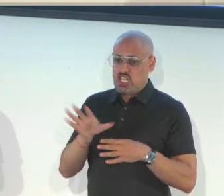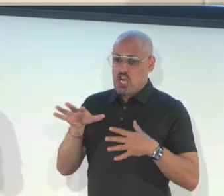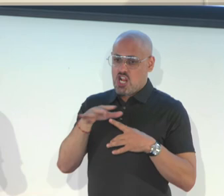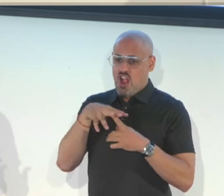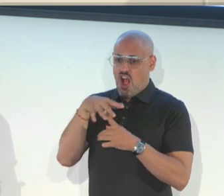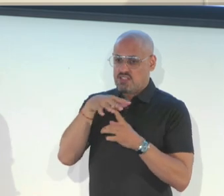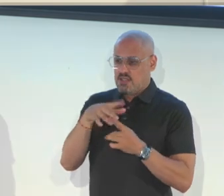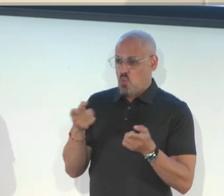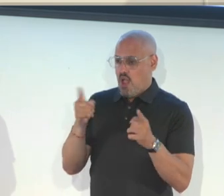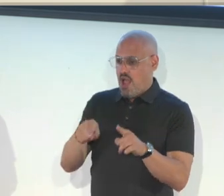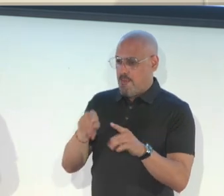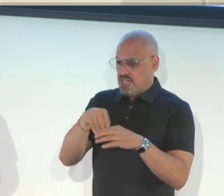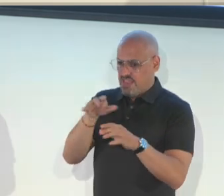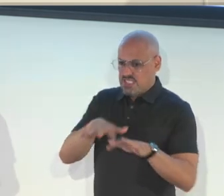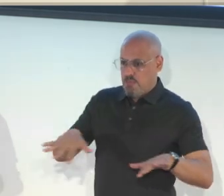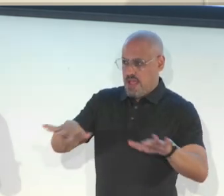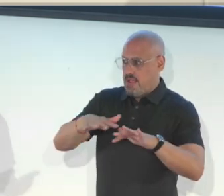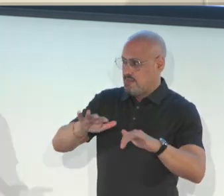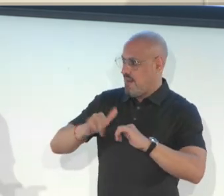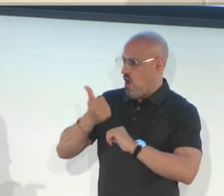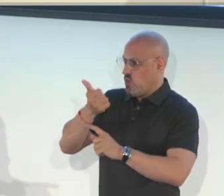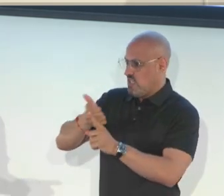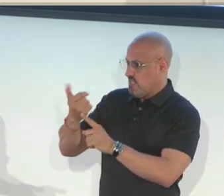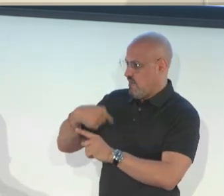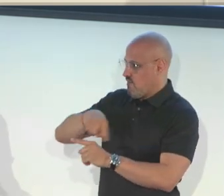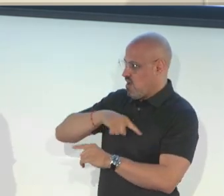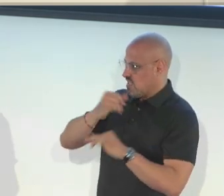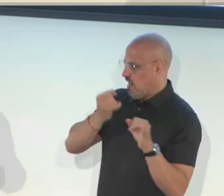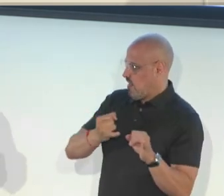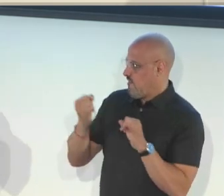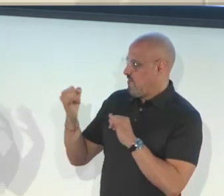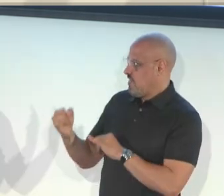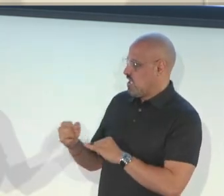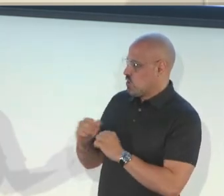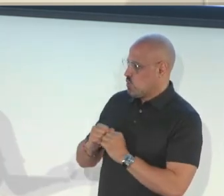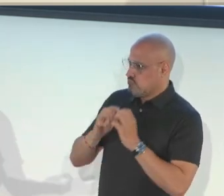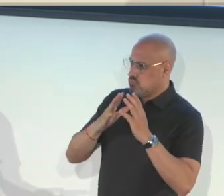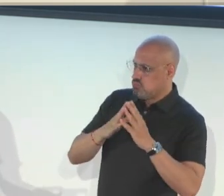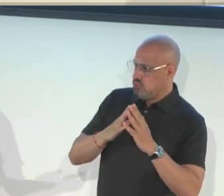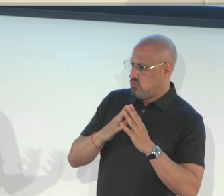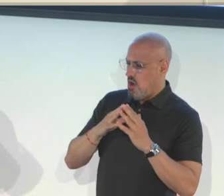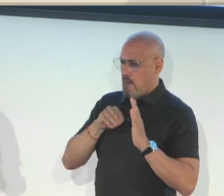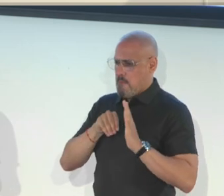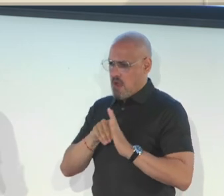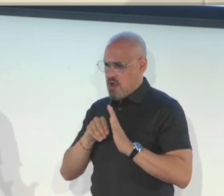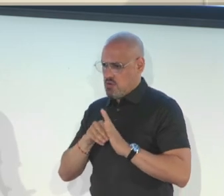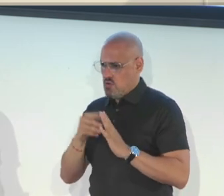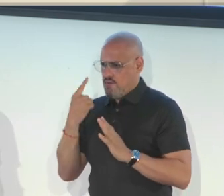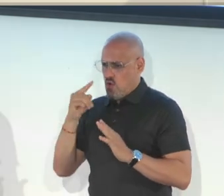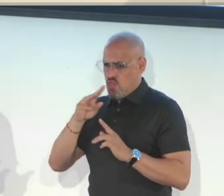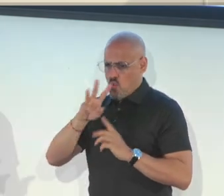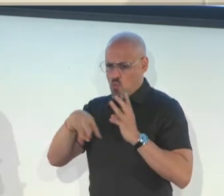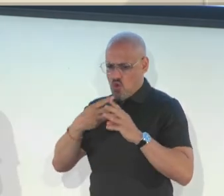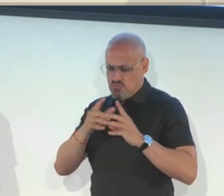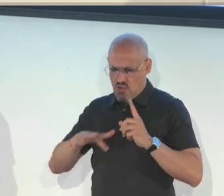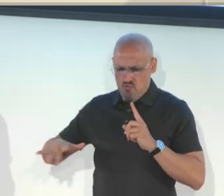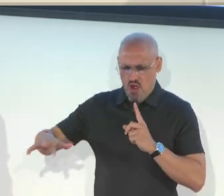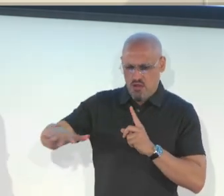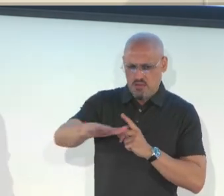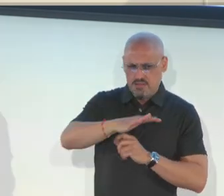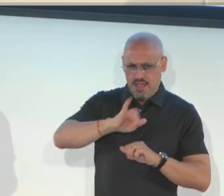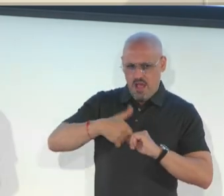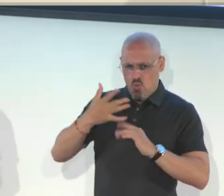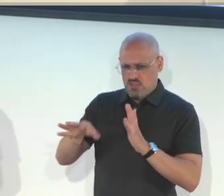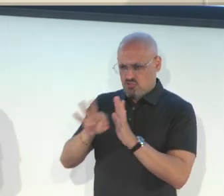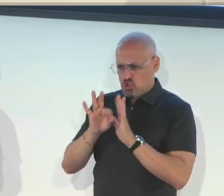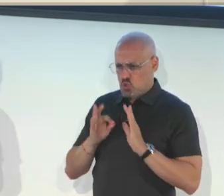context of what's happening in a space and how each of us has individually constructed a model of the world around us and how we choose to share